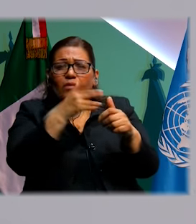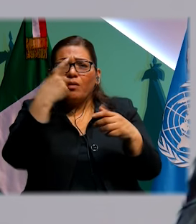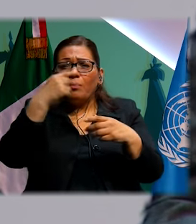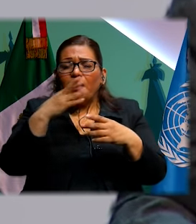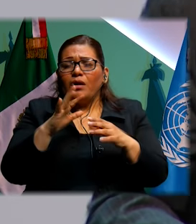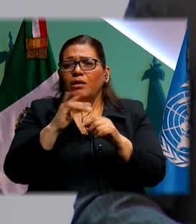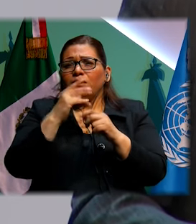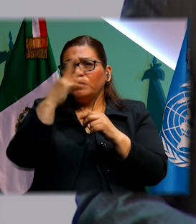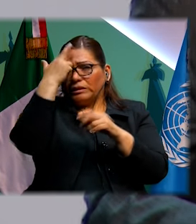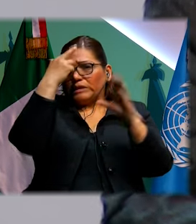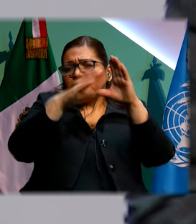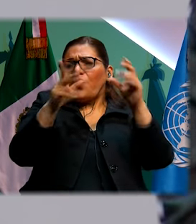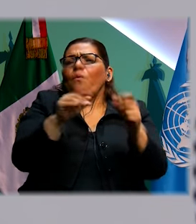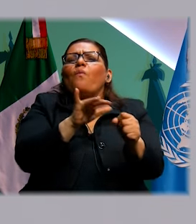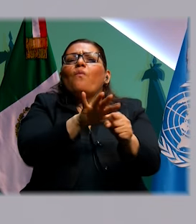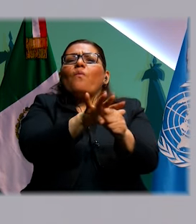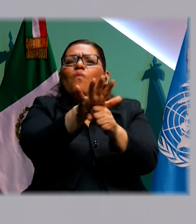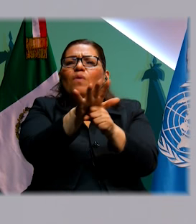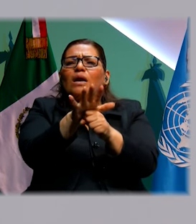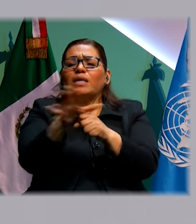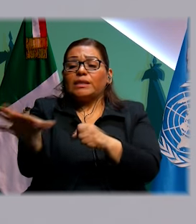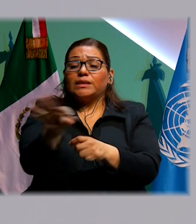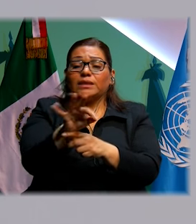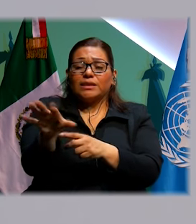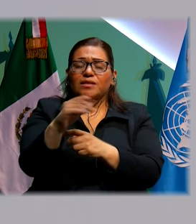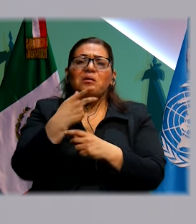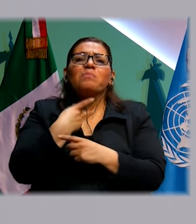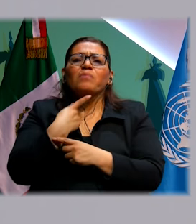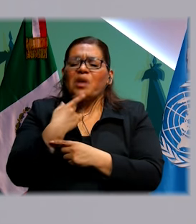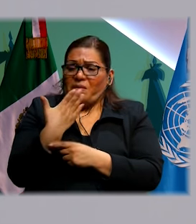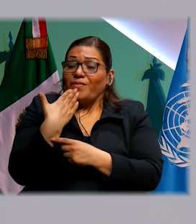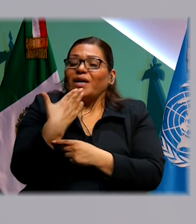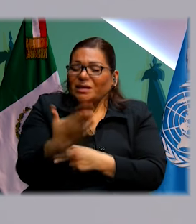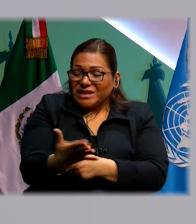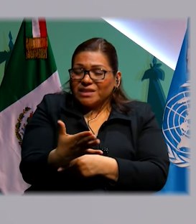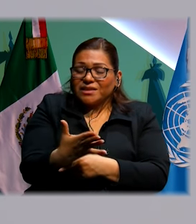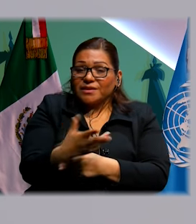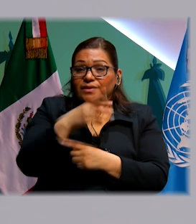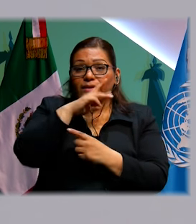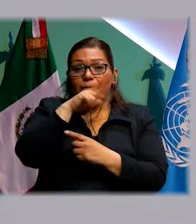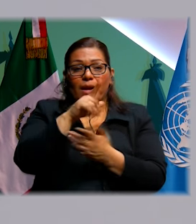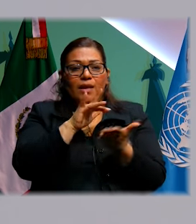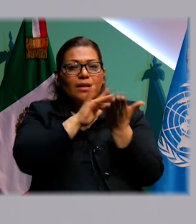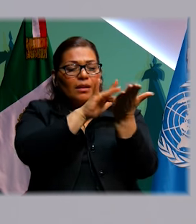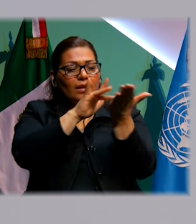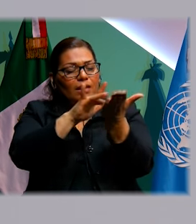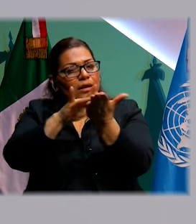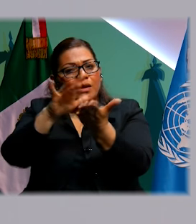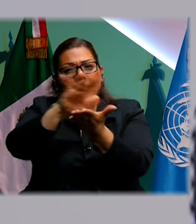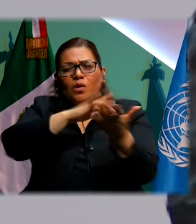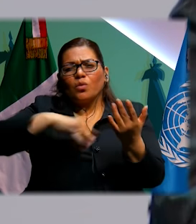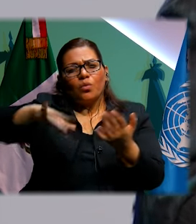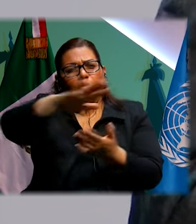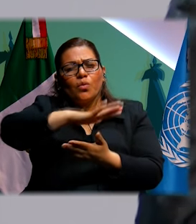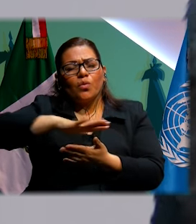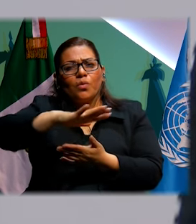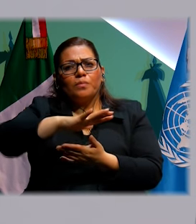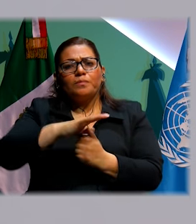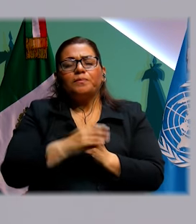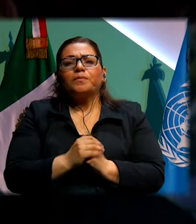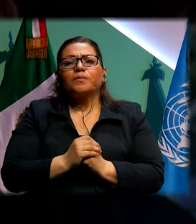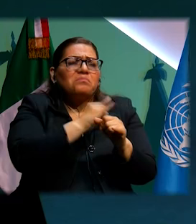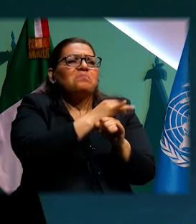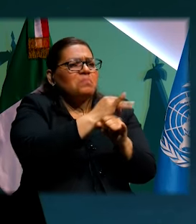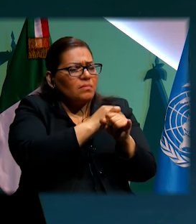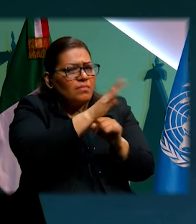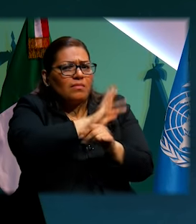most beneficial for all of us who depend on the internet and wish to expand its functional utility